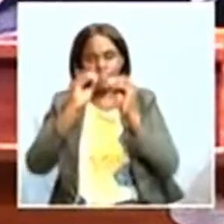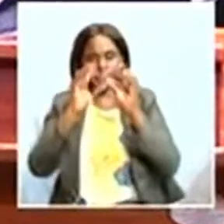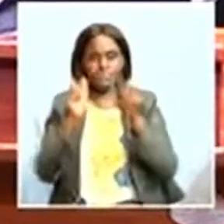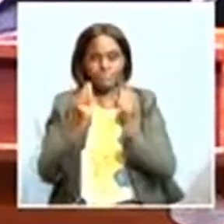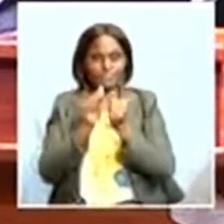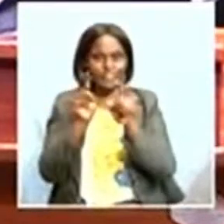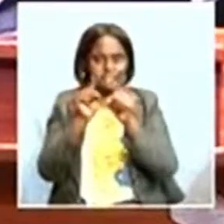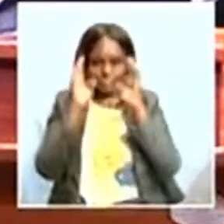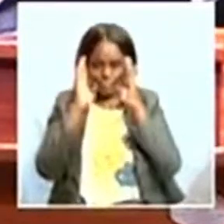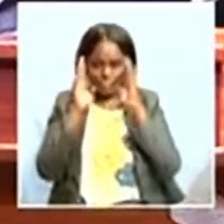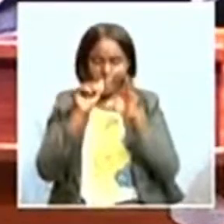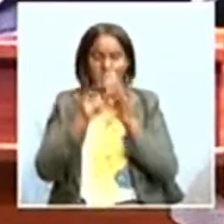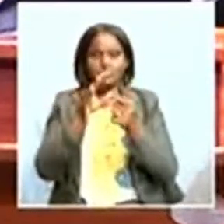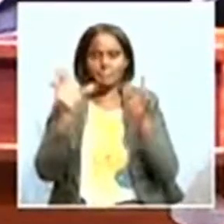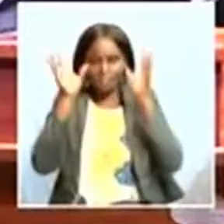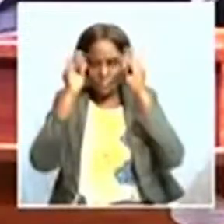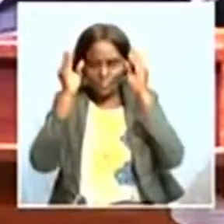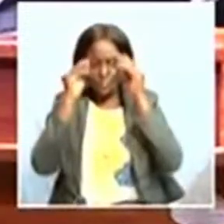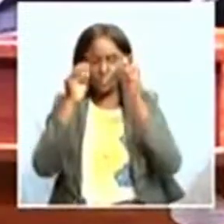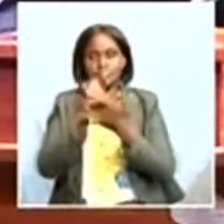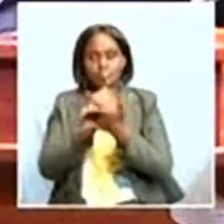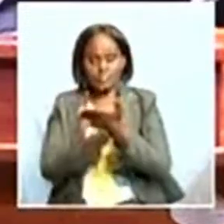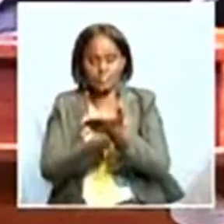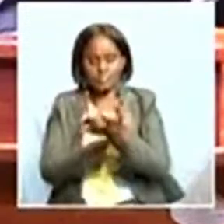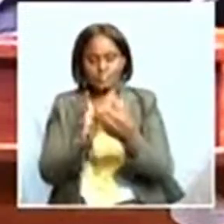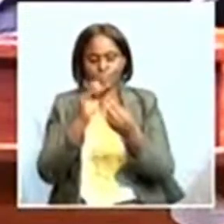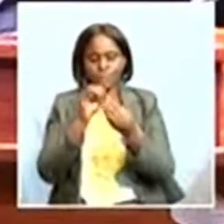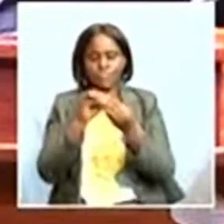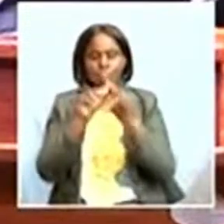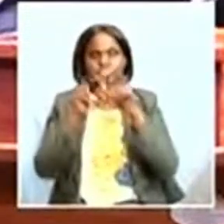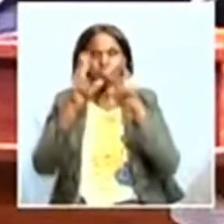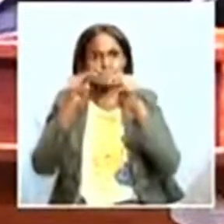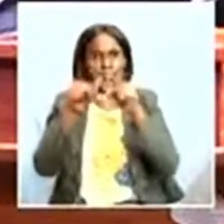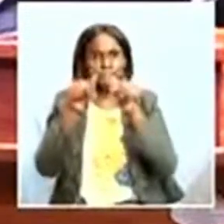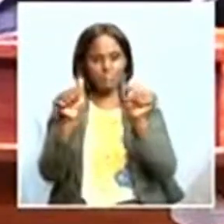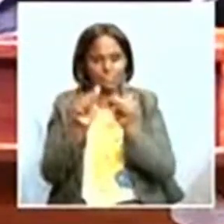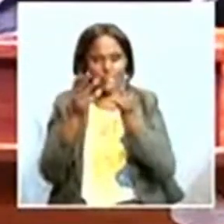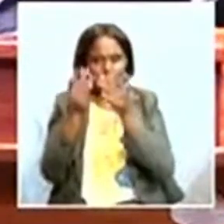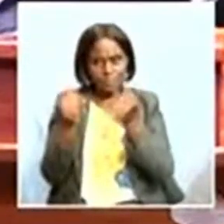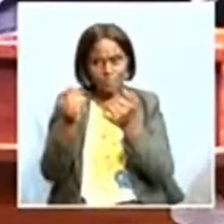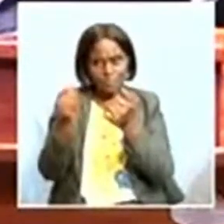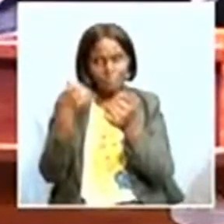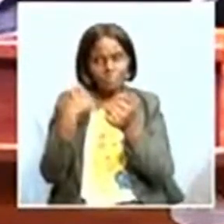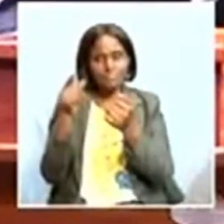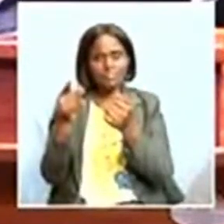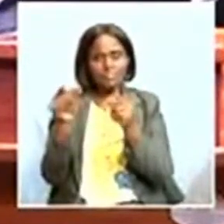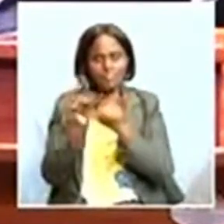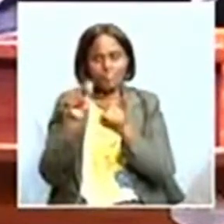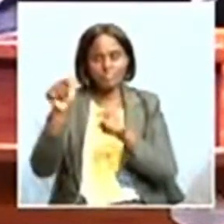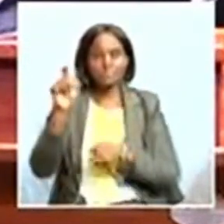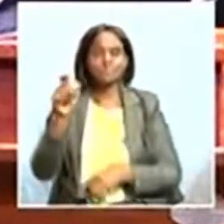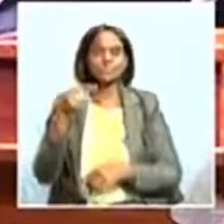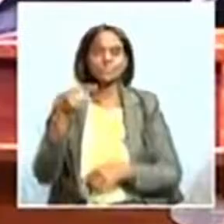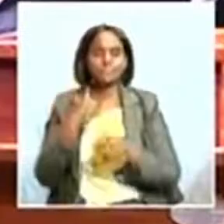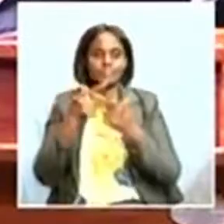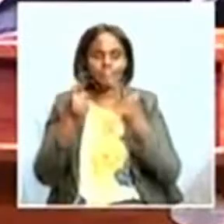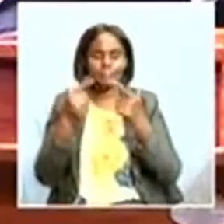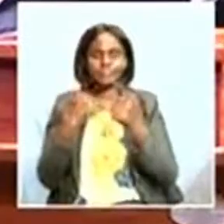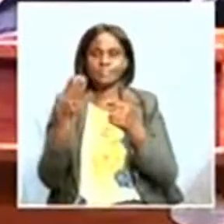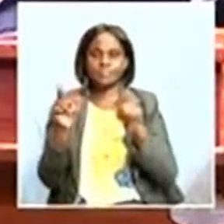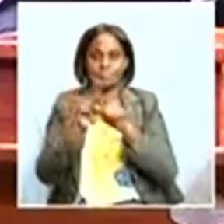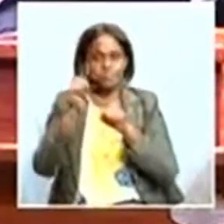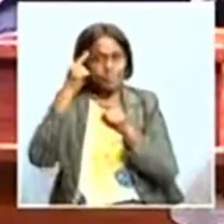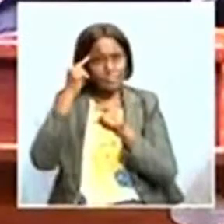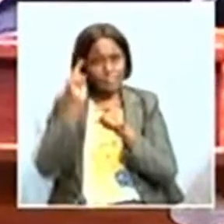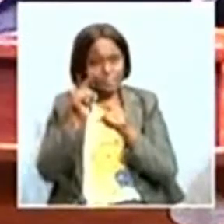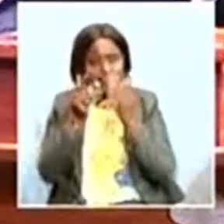with a focus on specialized subjects, particularly in rural areas where the need is greatest. The